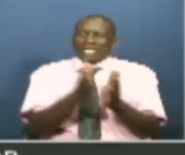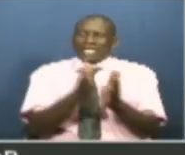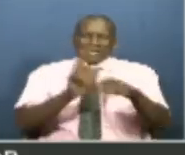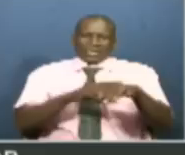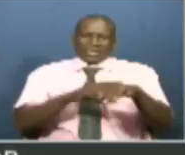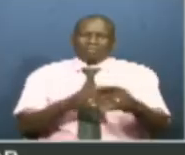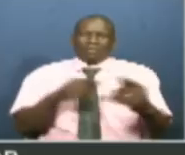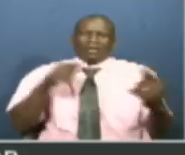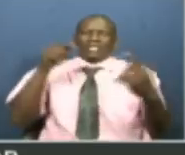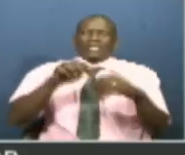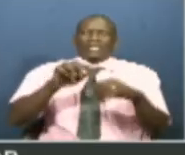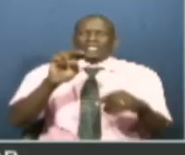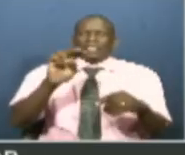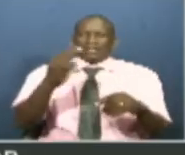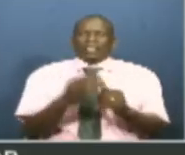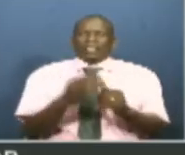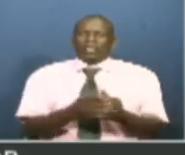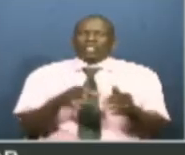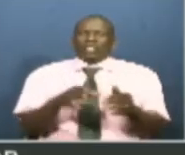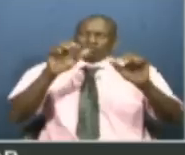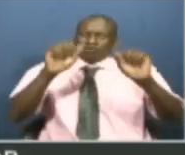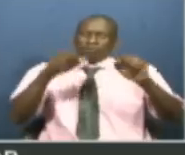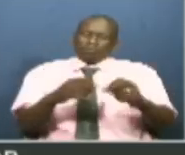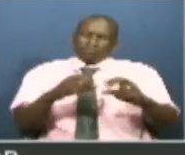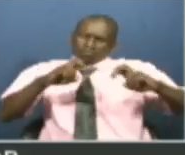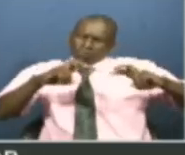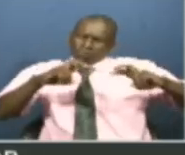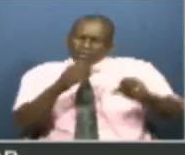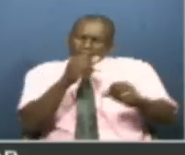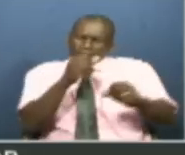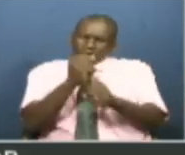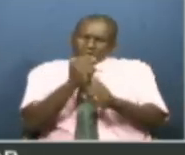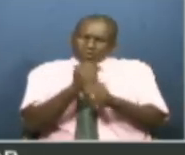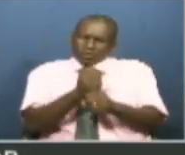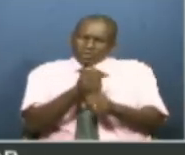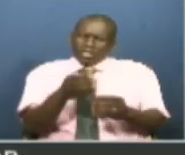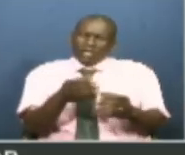up to the second. So you can be able to track the